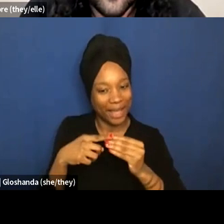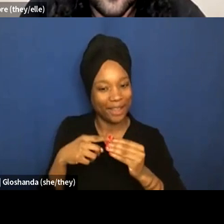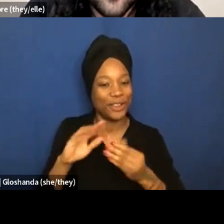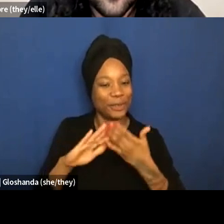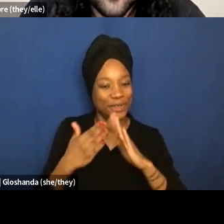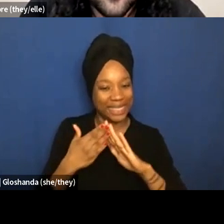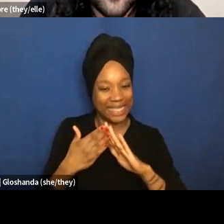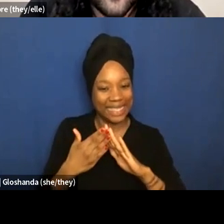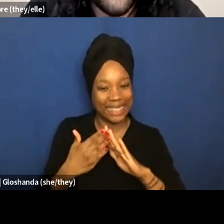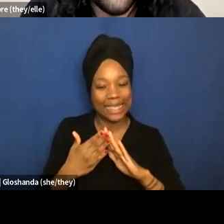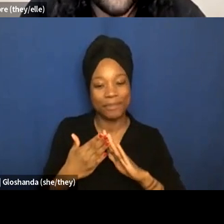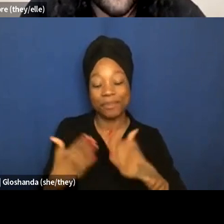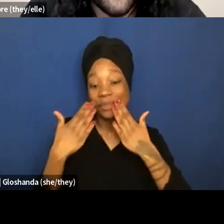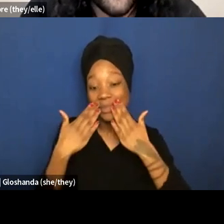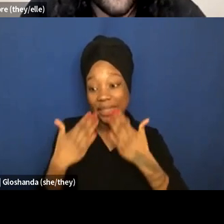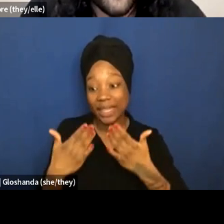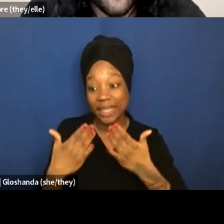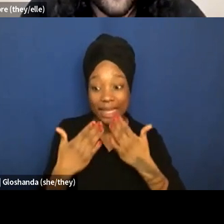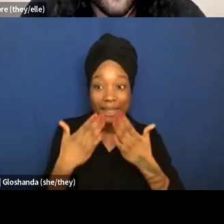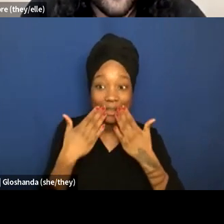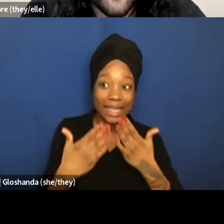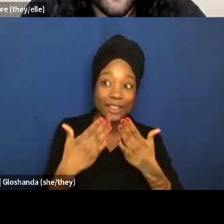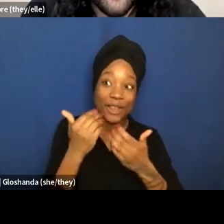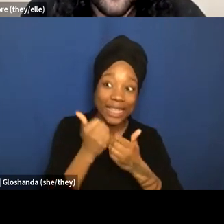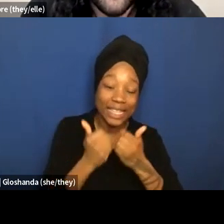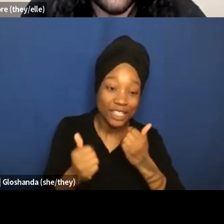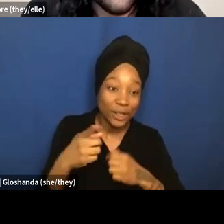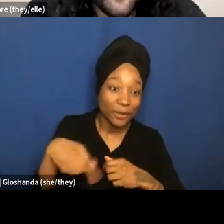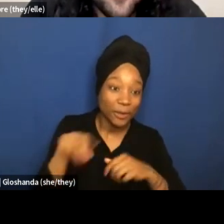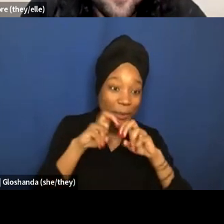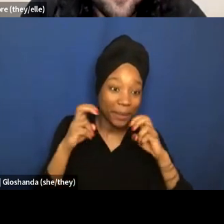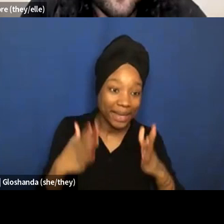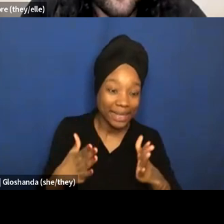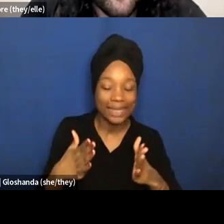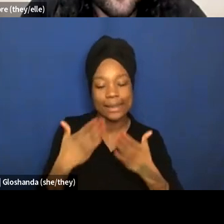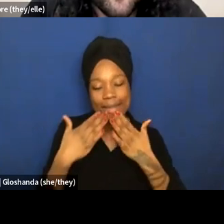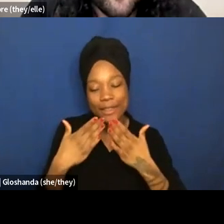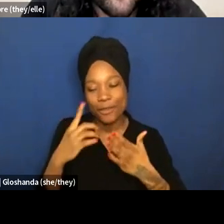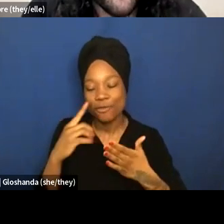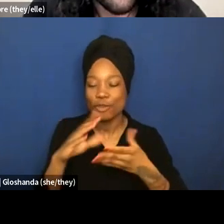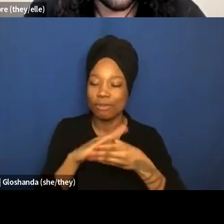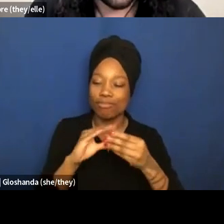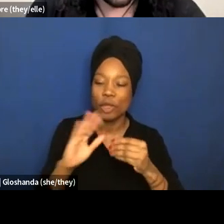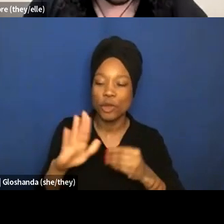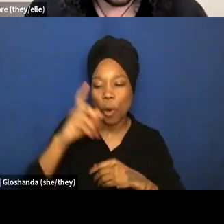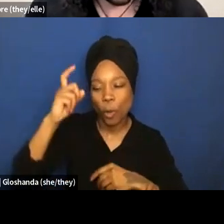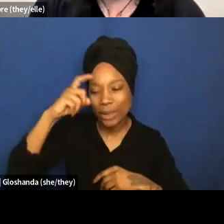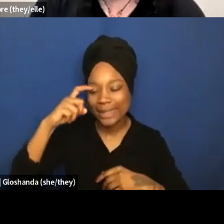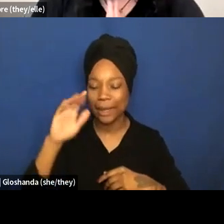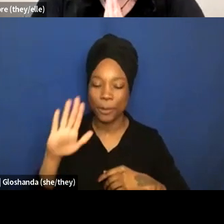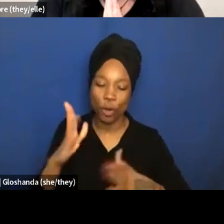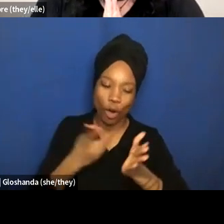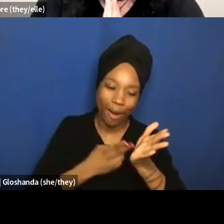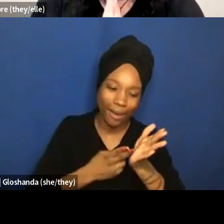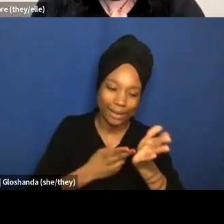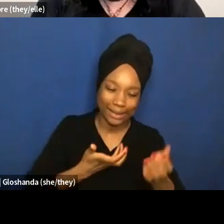to thank you, thank you, thank you, each and every one of you. Thank you for being here. Thank you for sharing your wisdom. Thank you for your honesty,